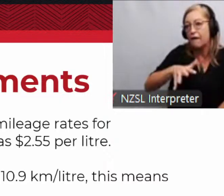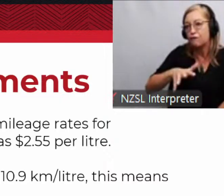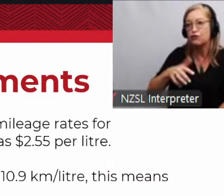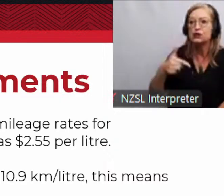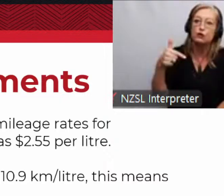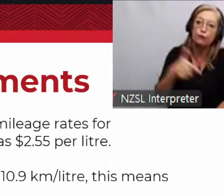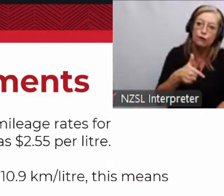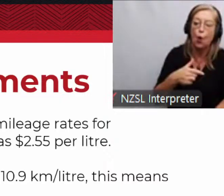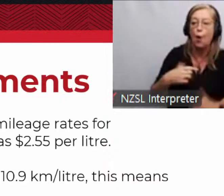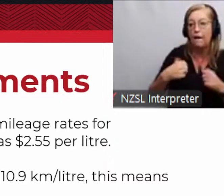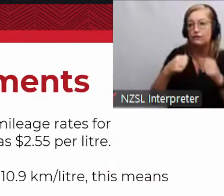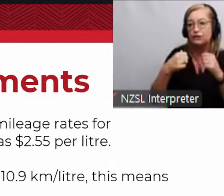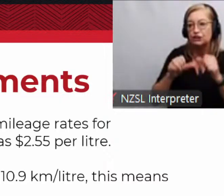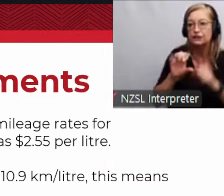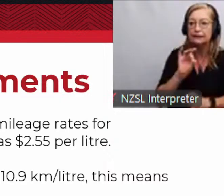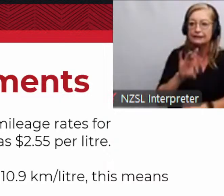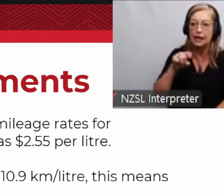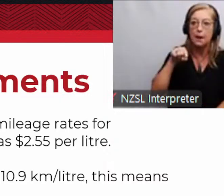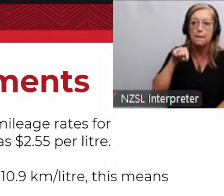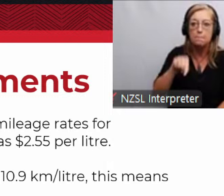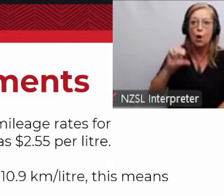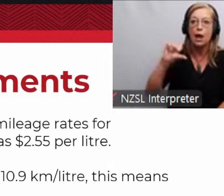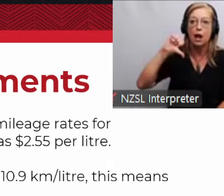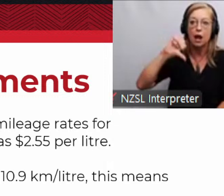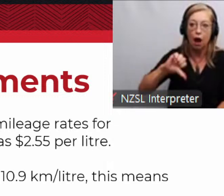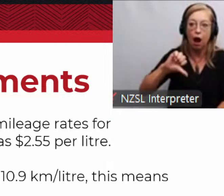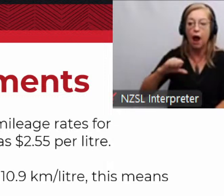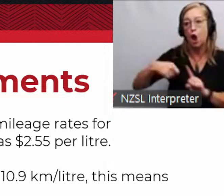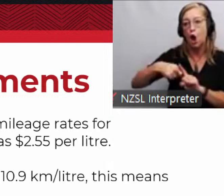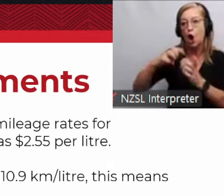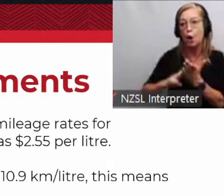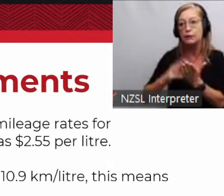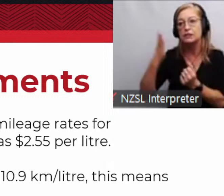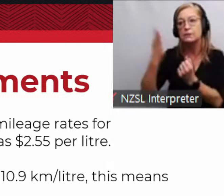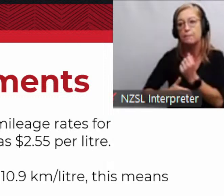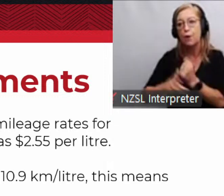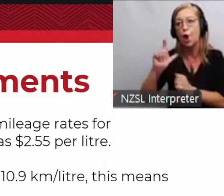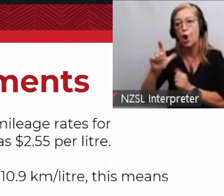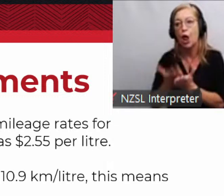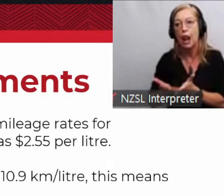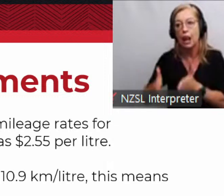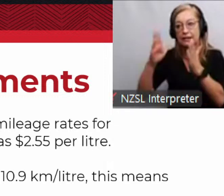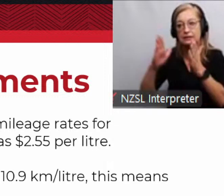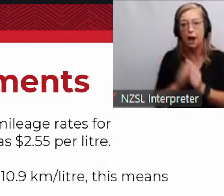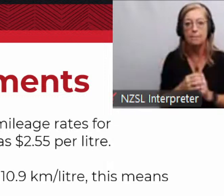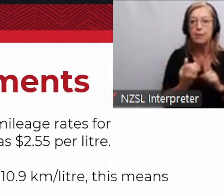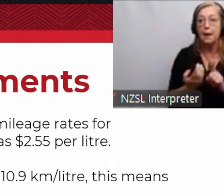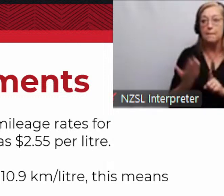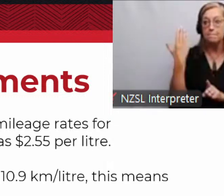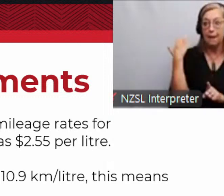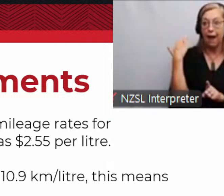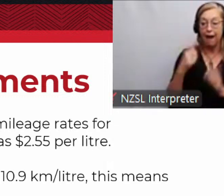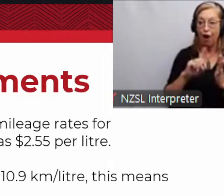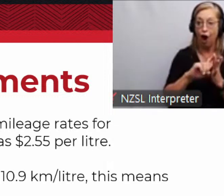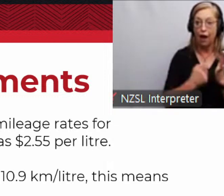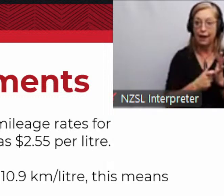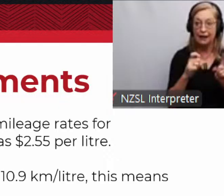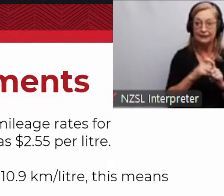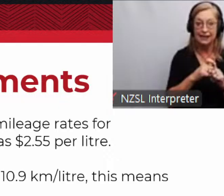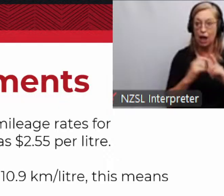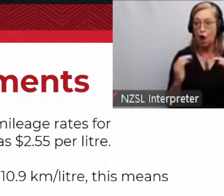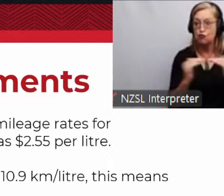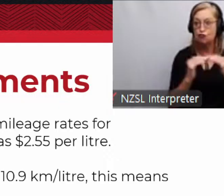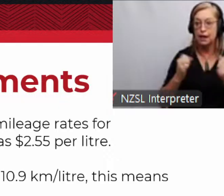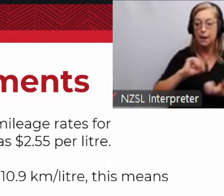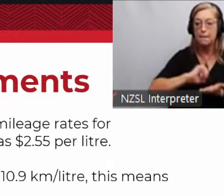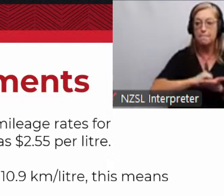efficiency of 10.9 kilometres per litre. What that means is that back when the IRD rate was published, the